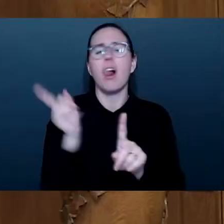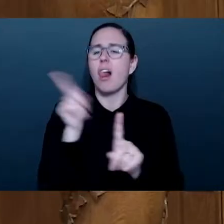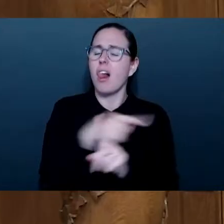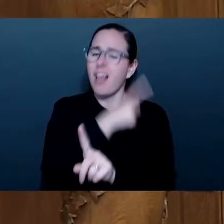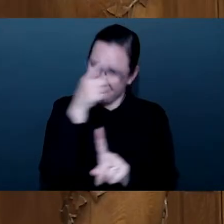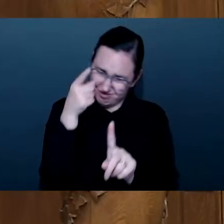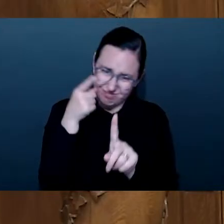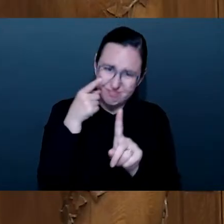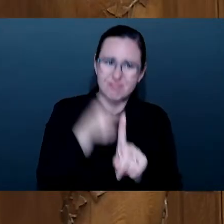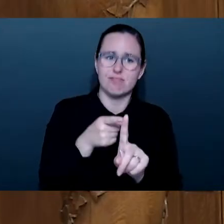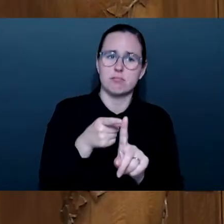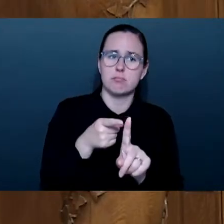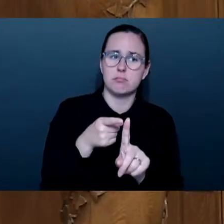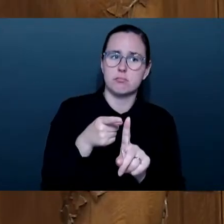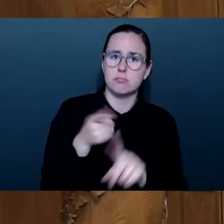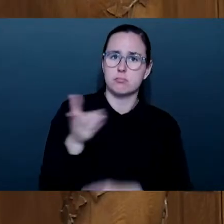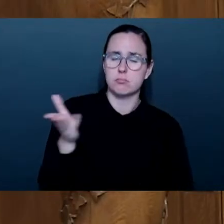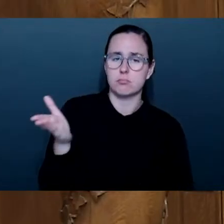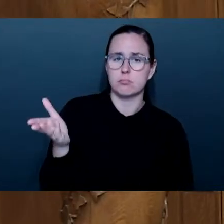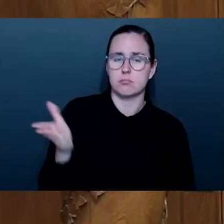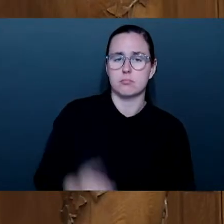Just say yes.